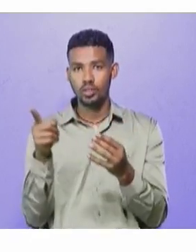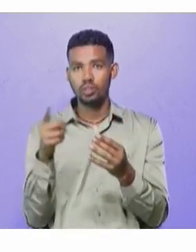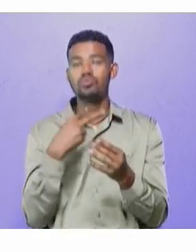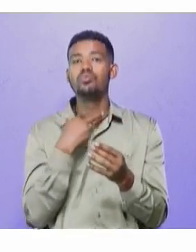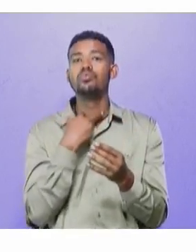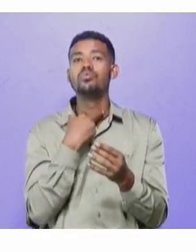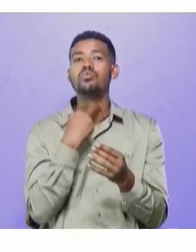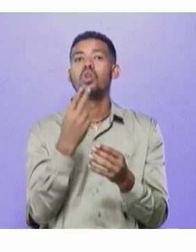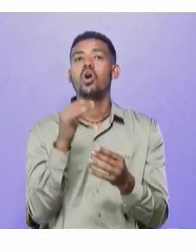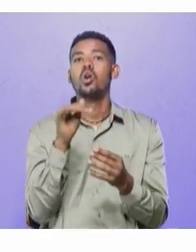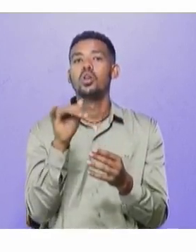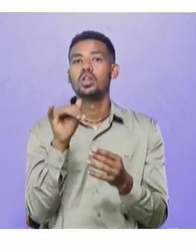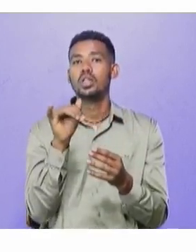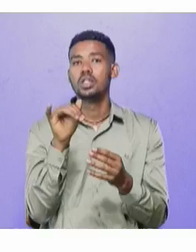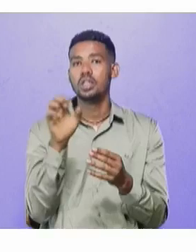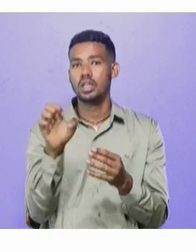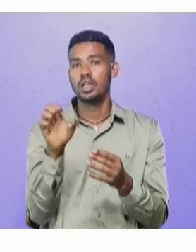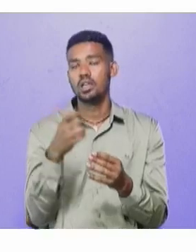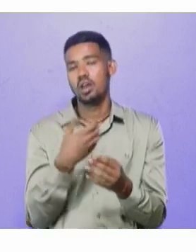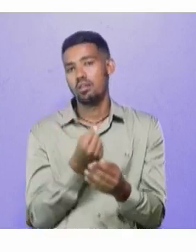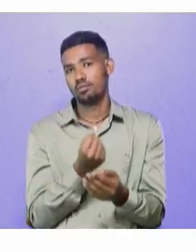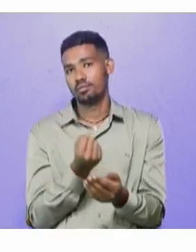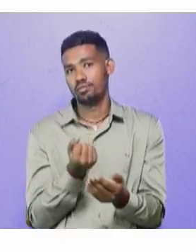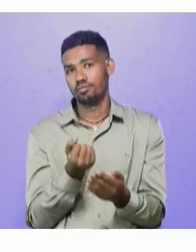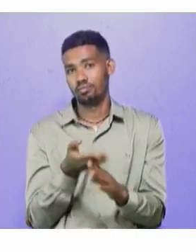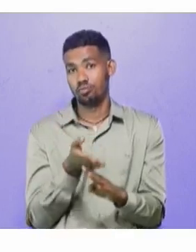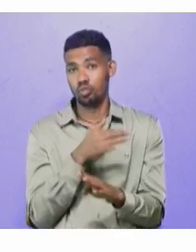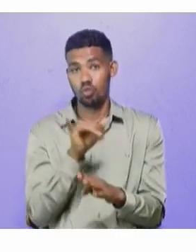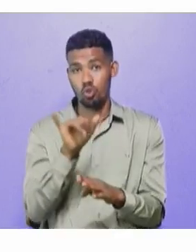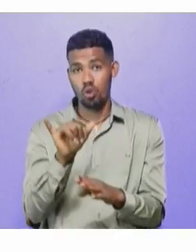vowel E, key,